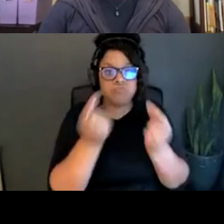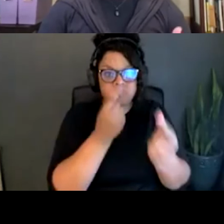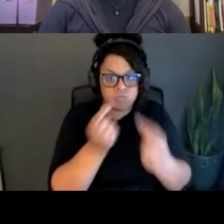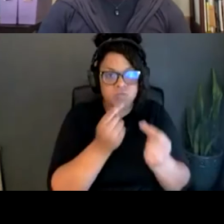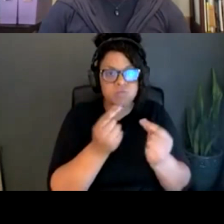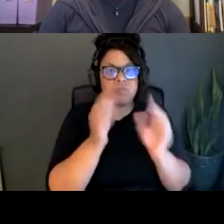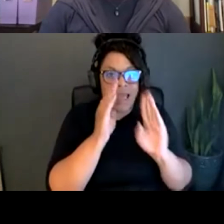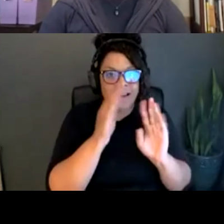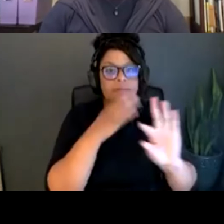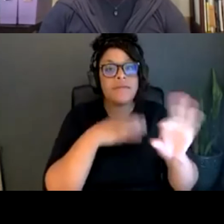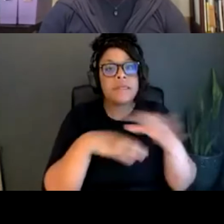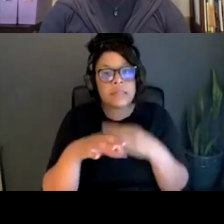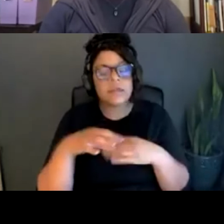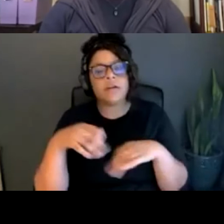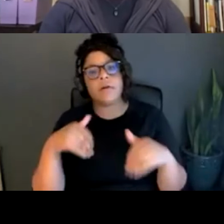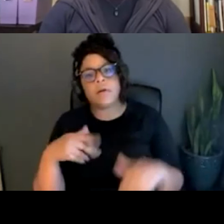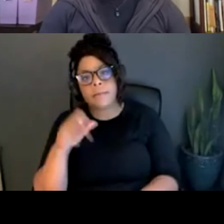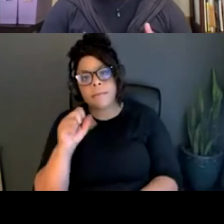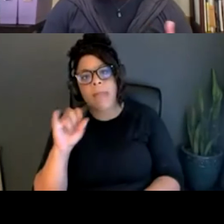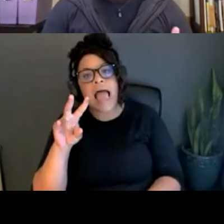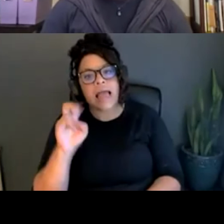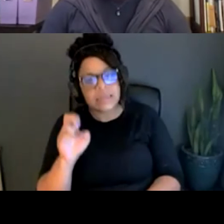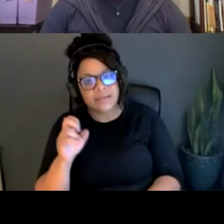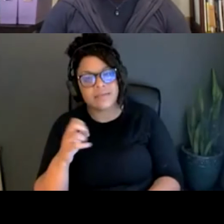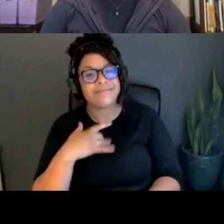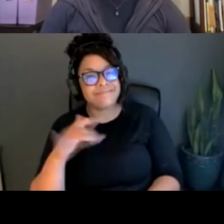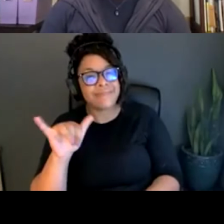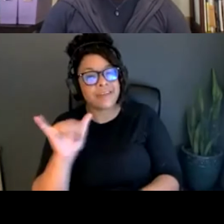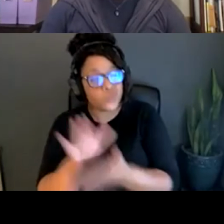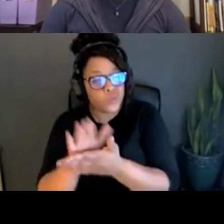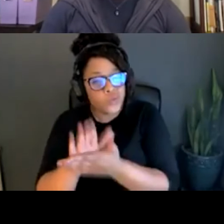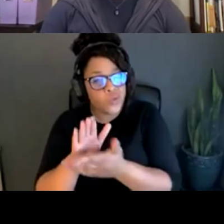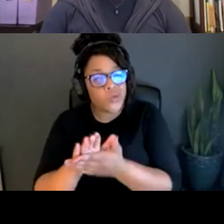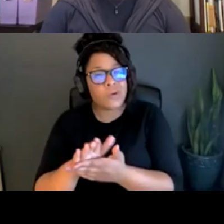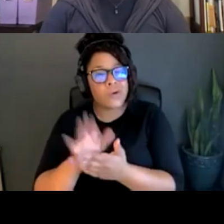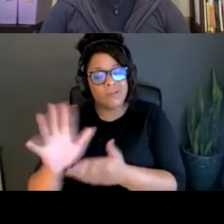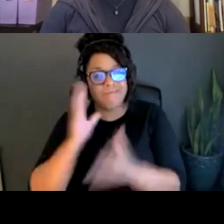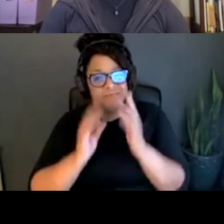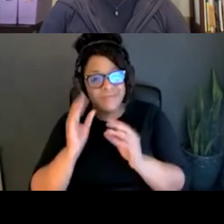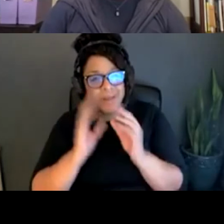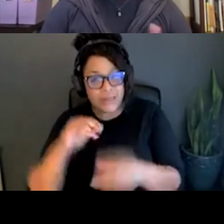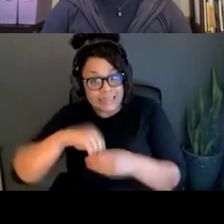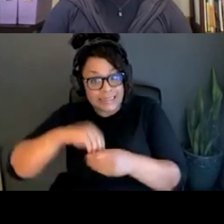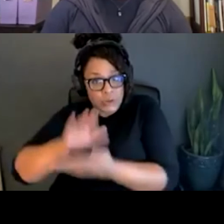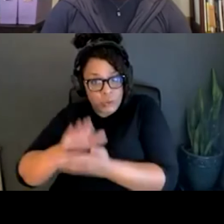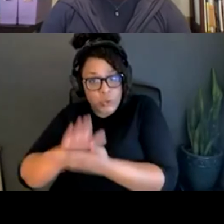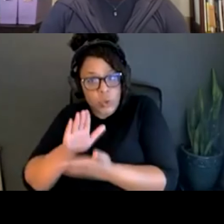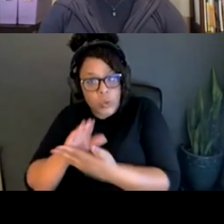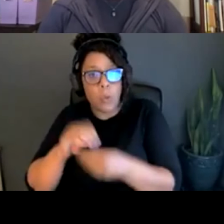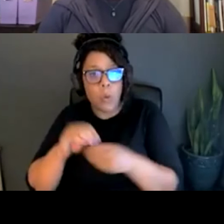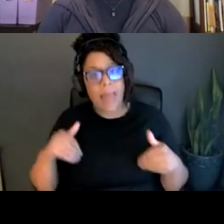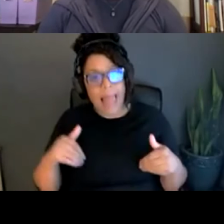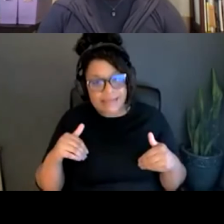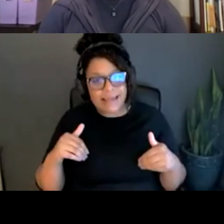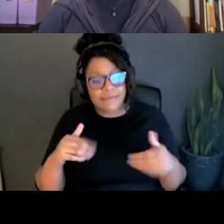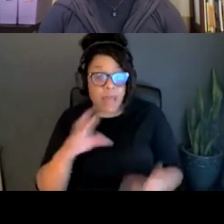the often passive ways in which schooling and experiences inside of schools, and in some cases